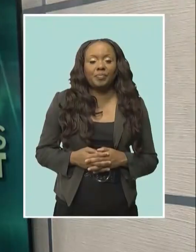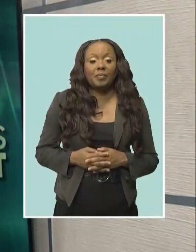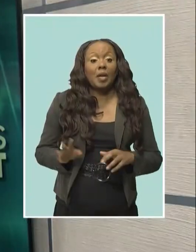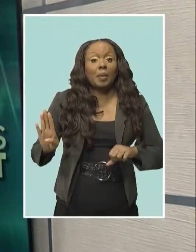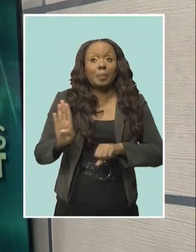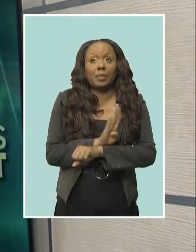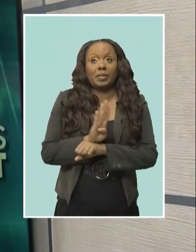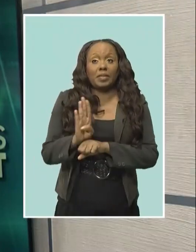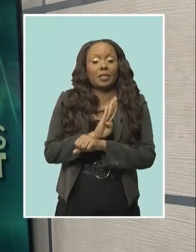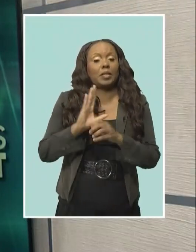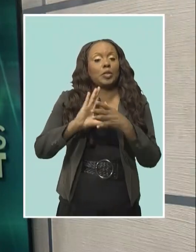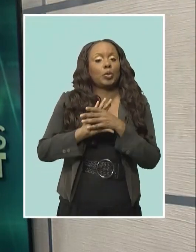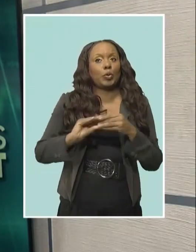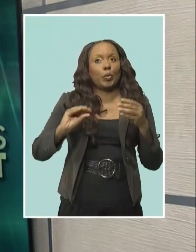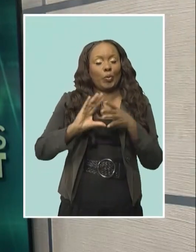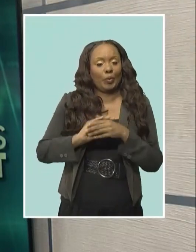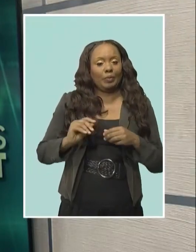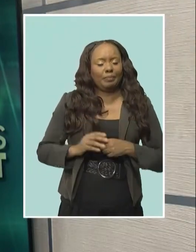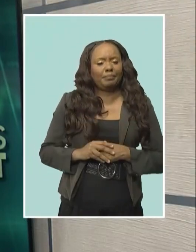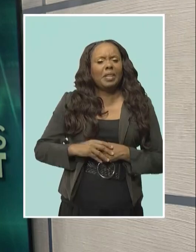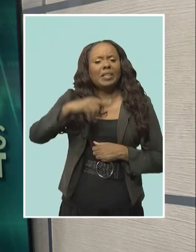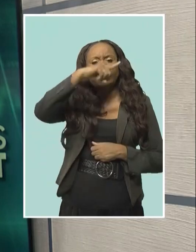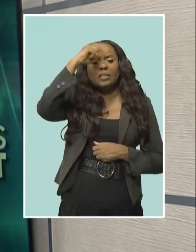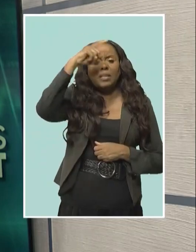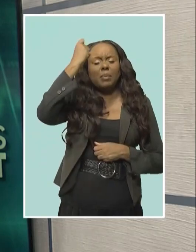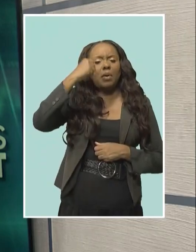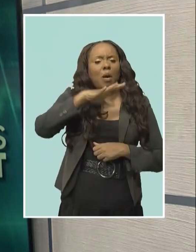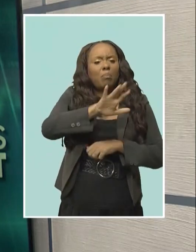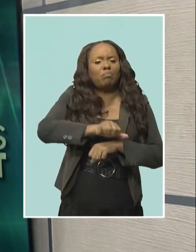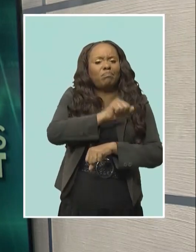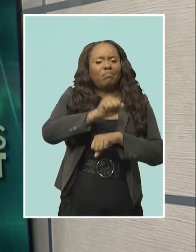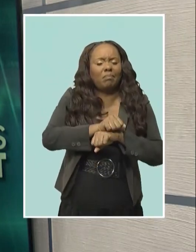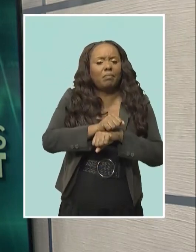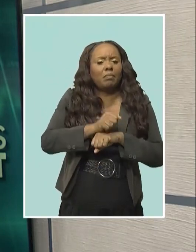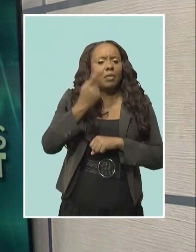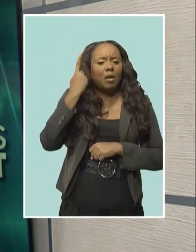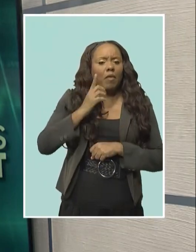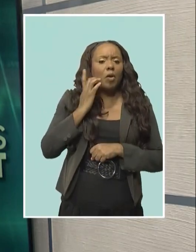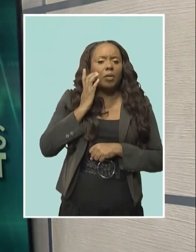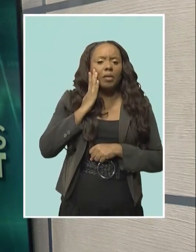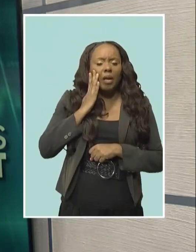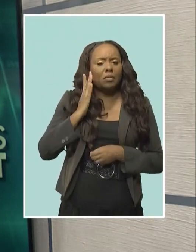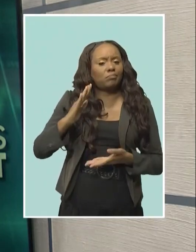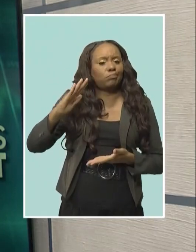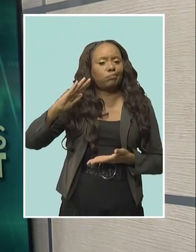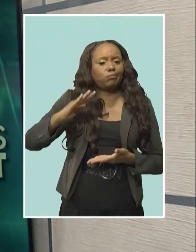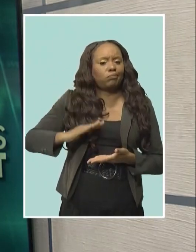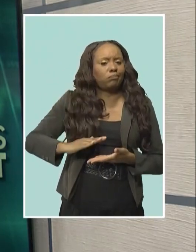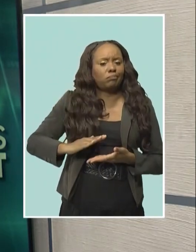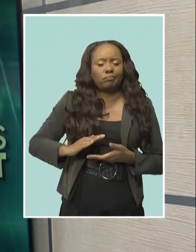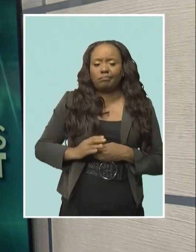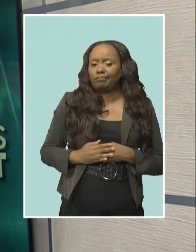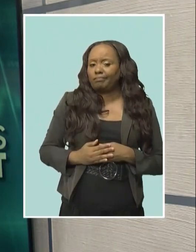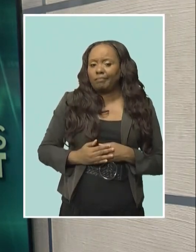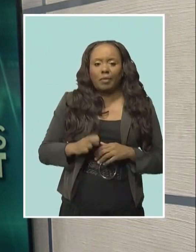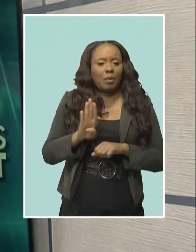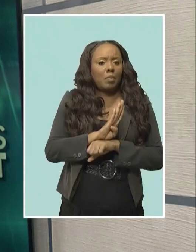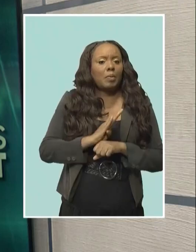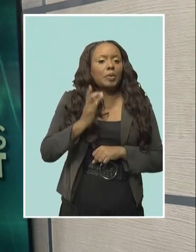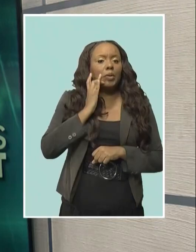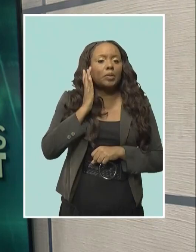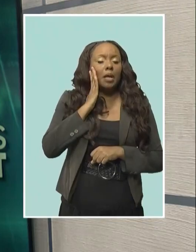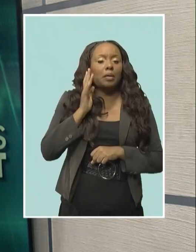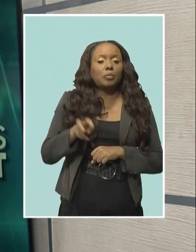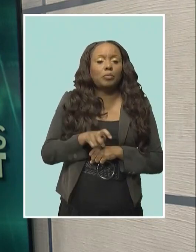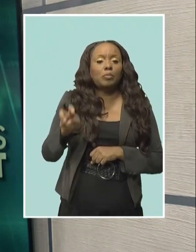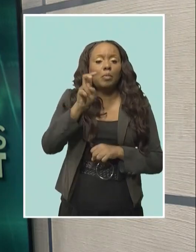In business tonight, summer bookings are down, and they are a cause of concern for the Barbados Hotel and Tourism Association. Word of